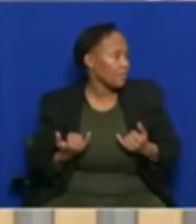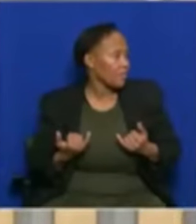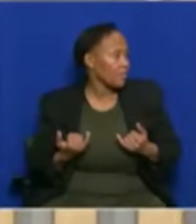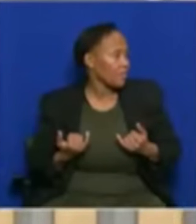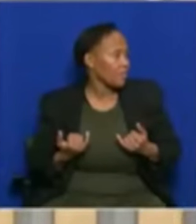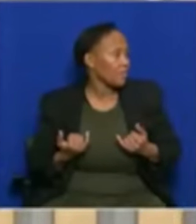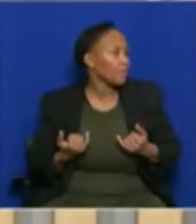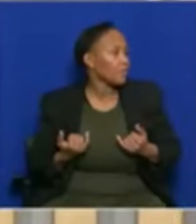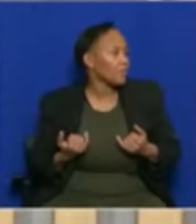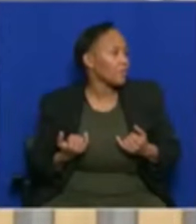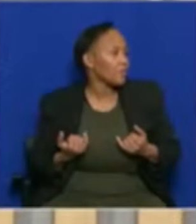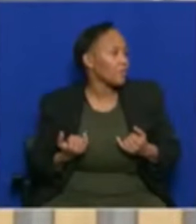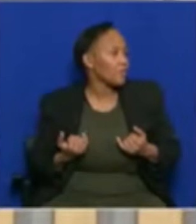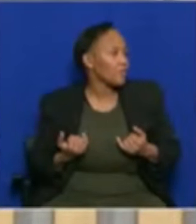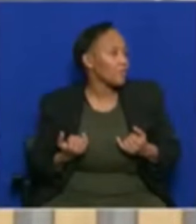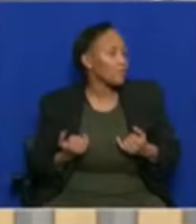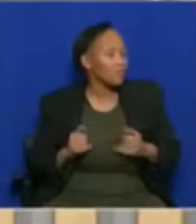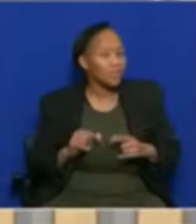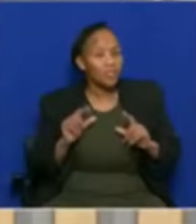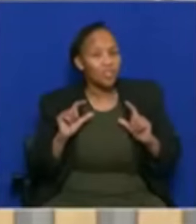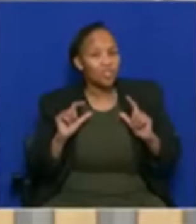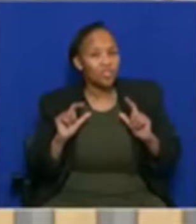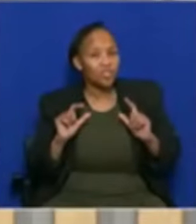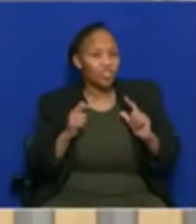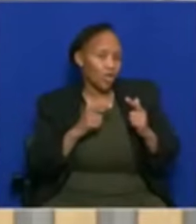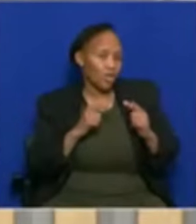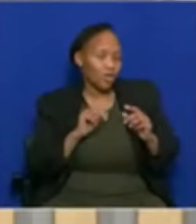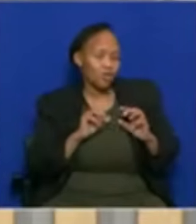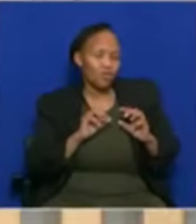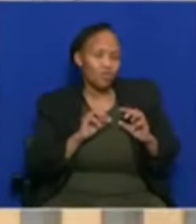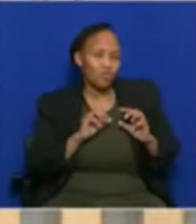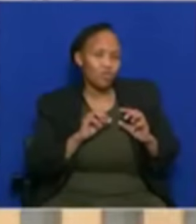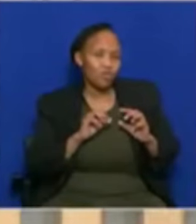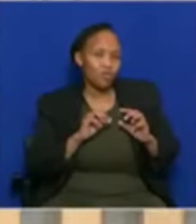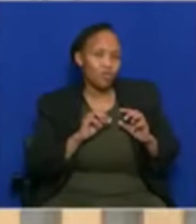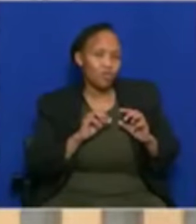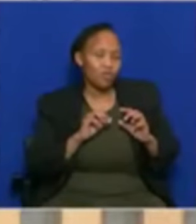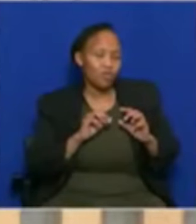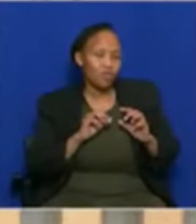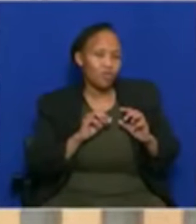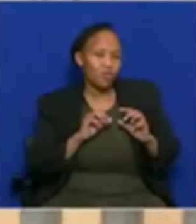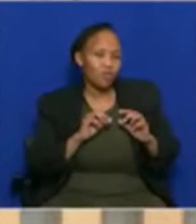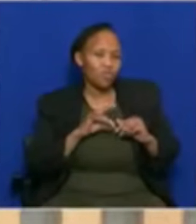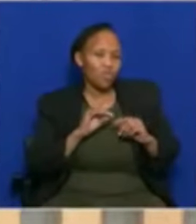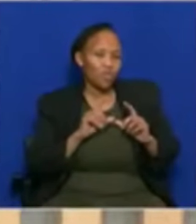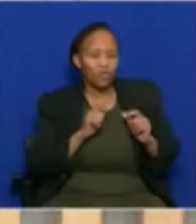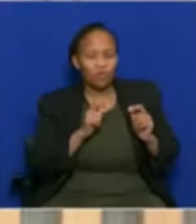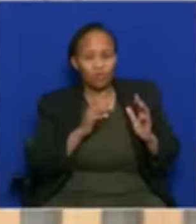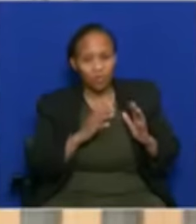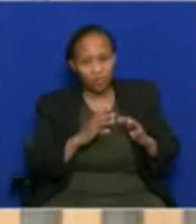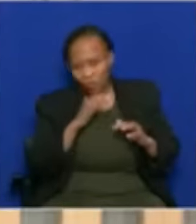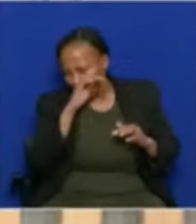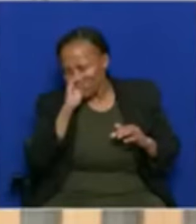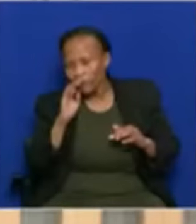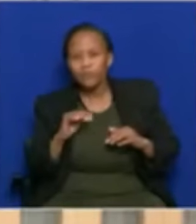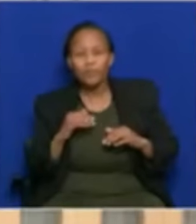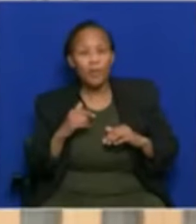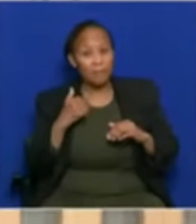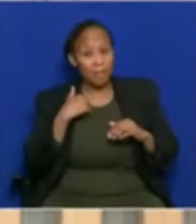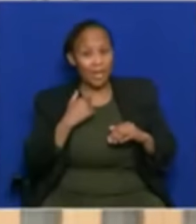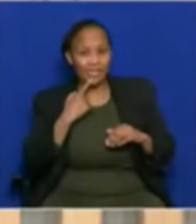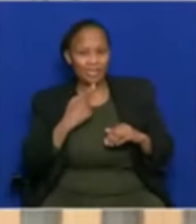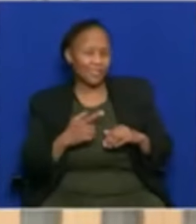Chair, Commissioners. Thank you. My comment to you that is highly improper. You are affecting